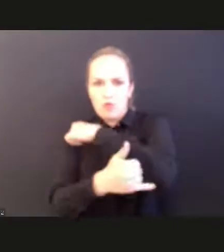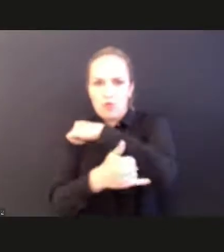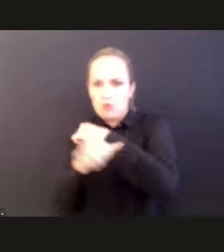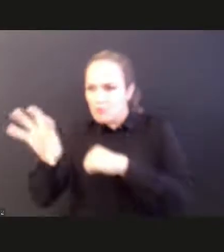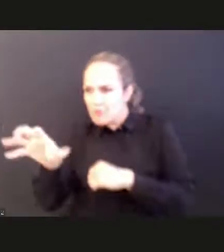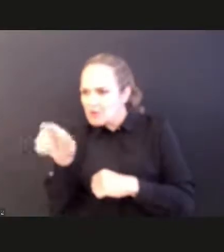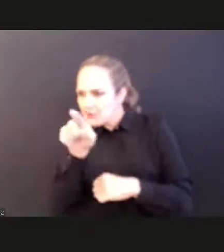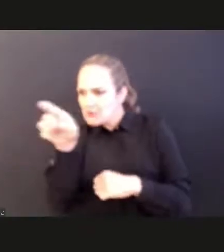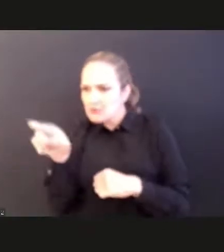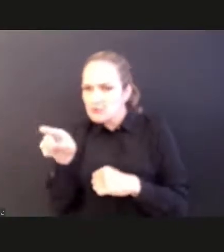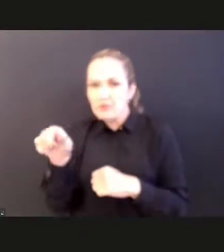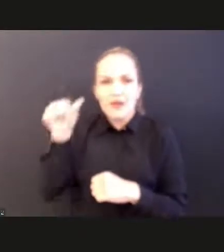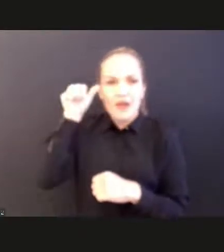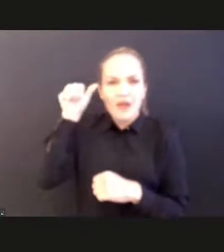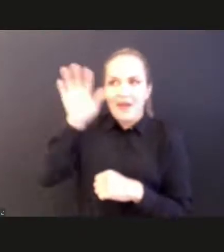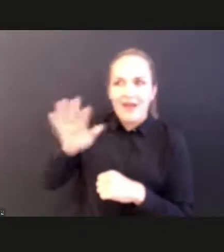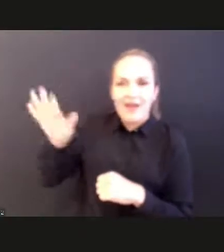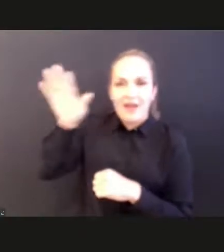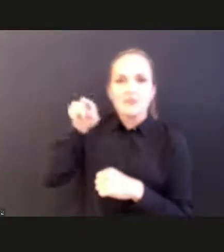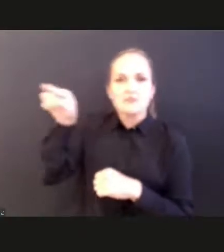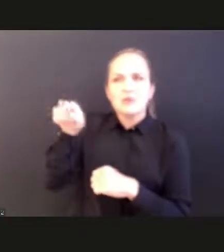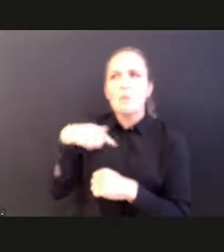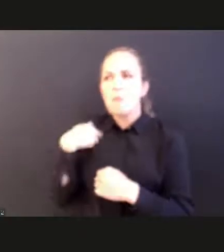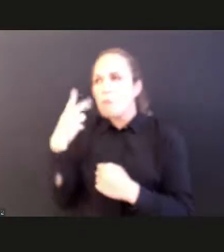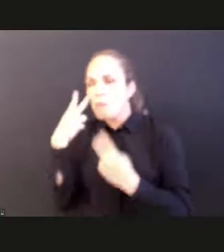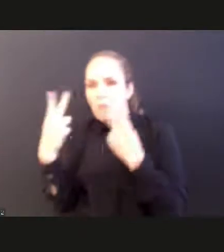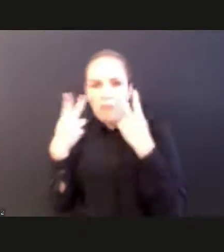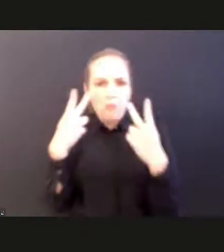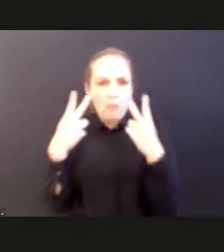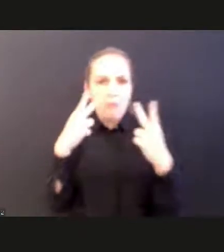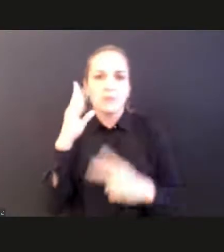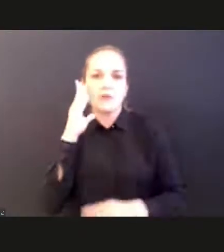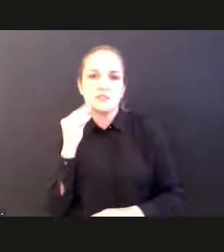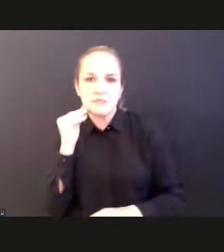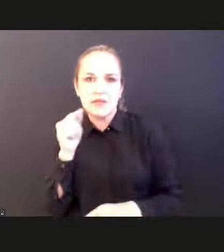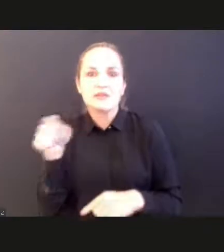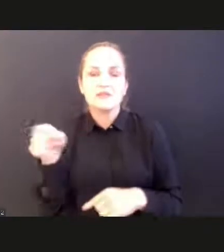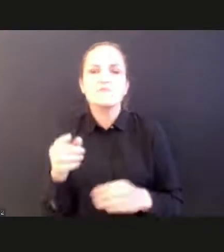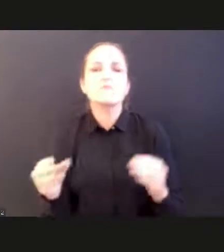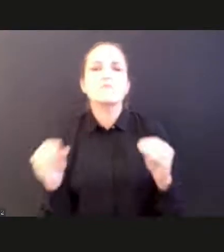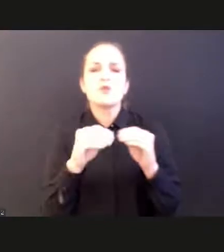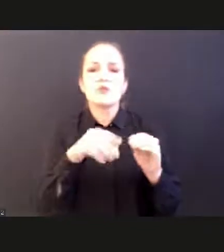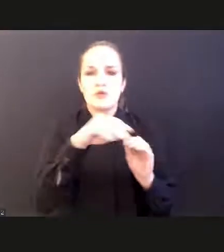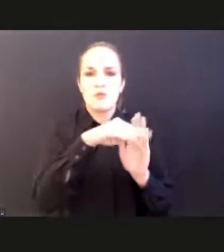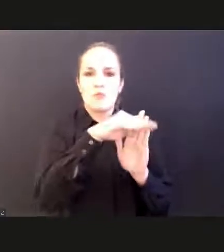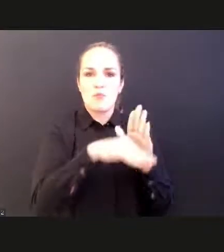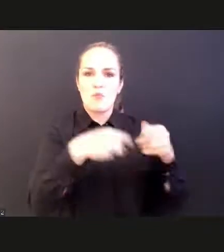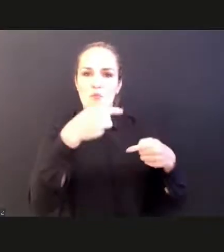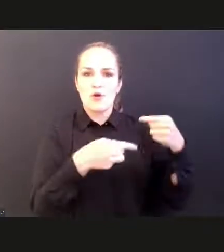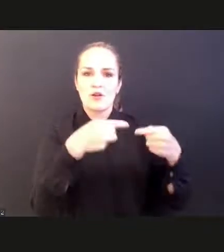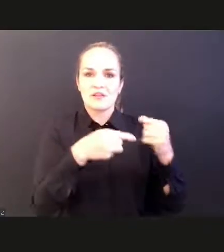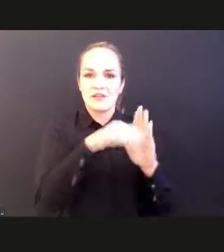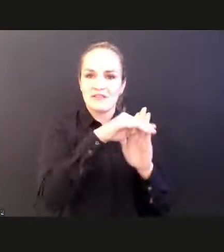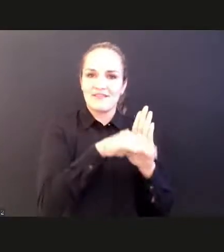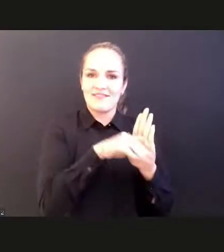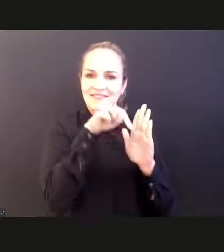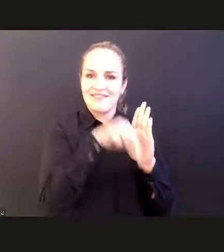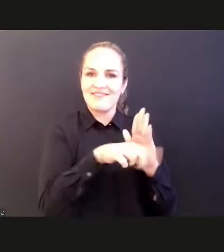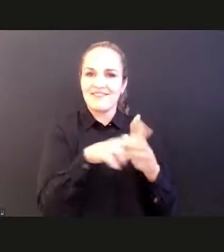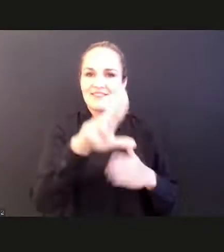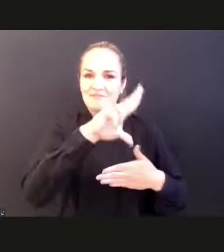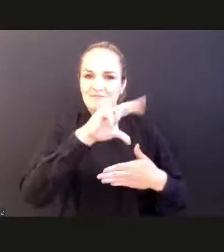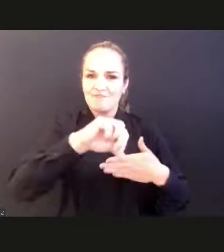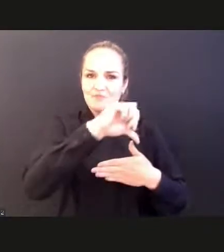In addition to national policies, the export success of country depend on